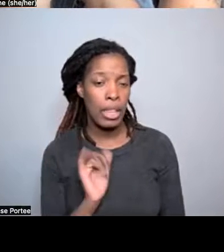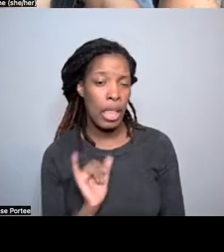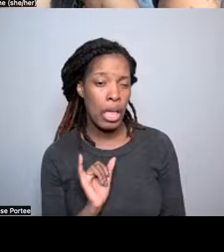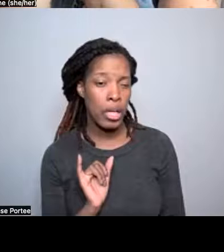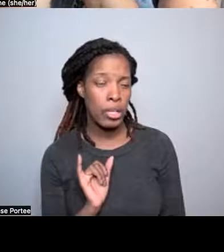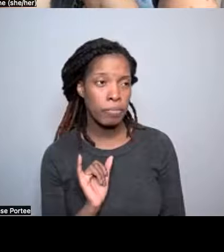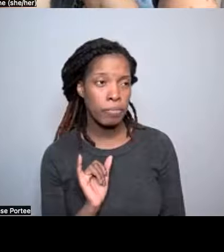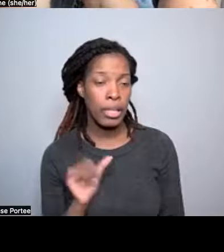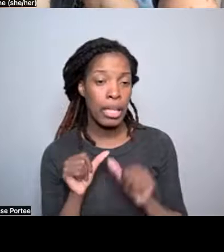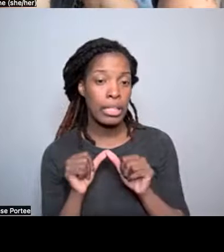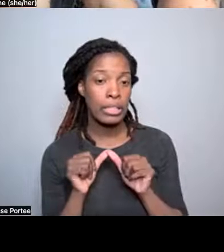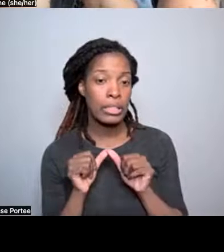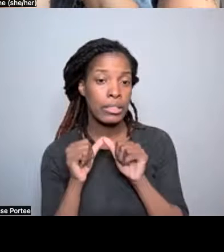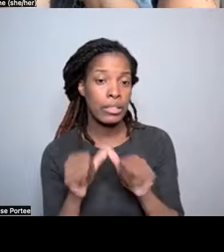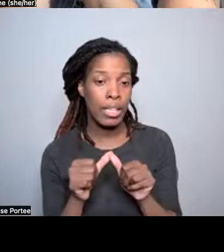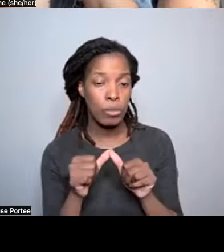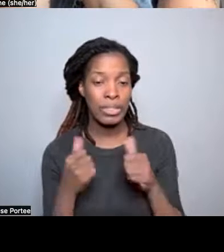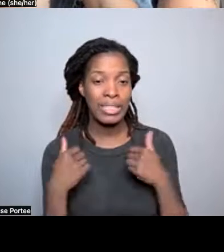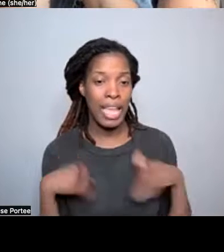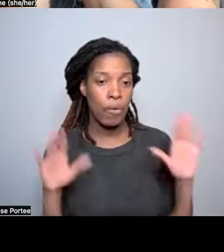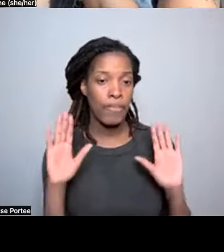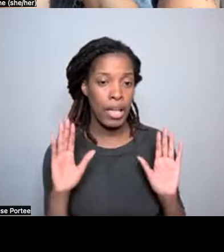a continuous sacrifice and